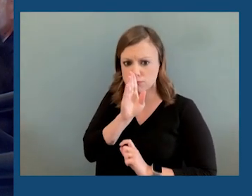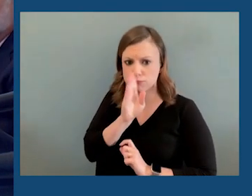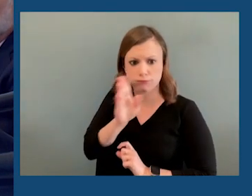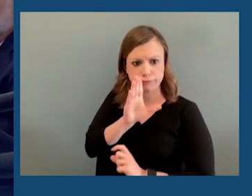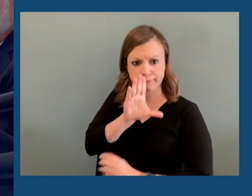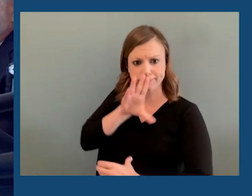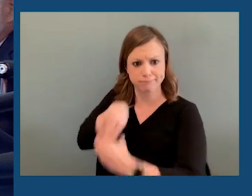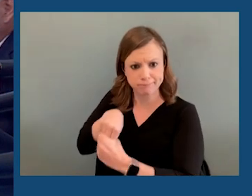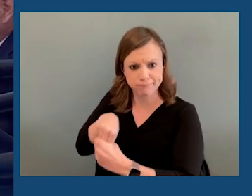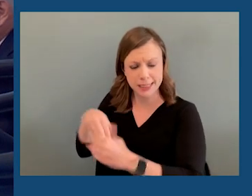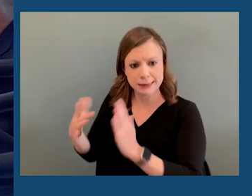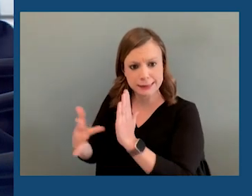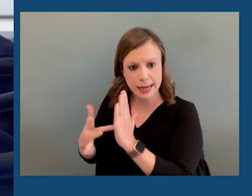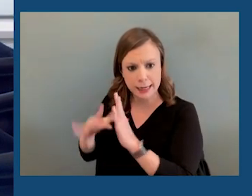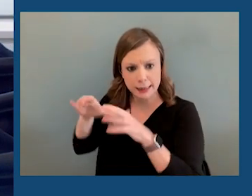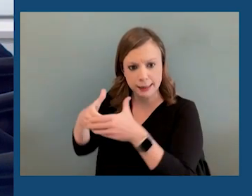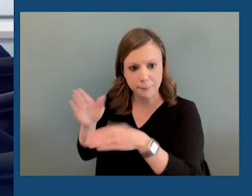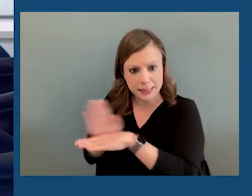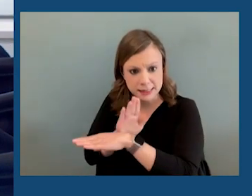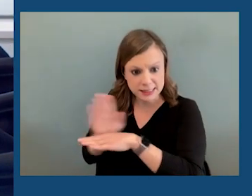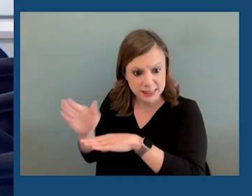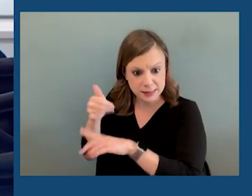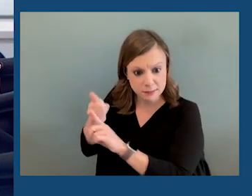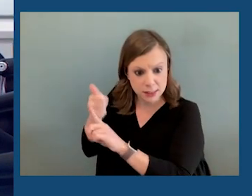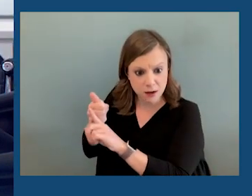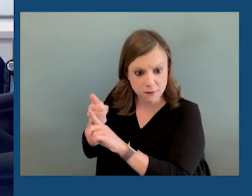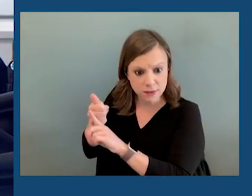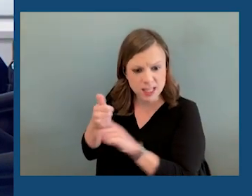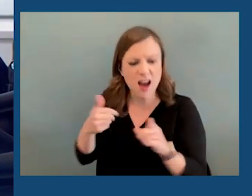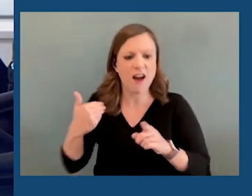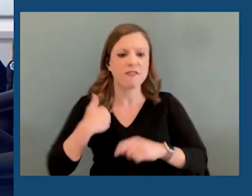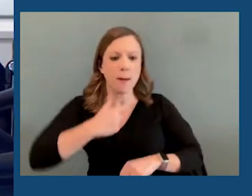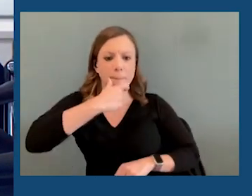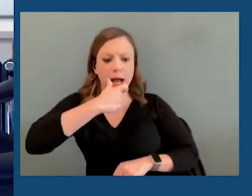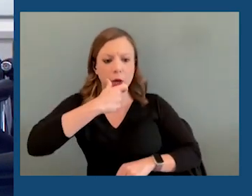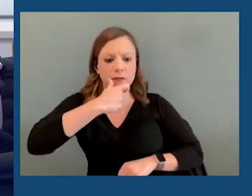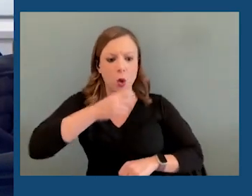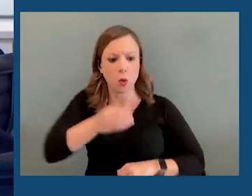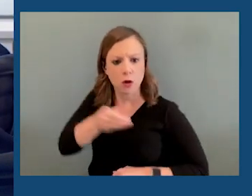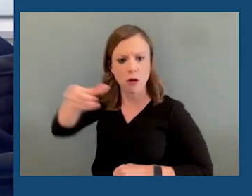themselves. I also think there's some mics.